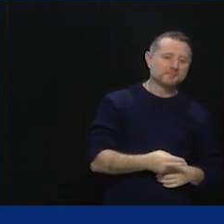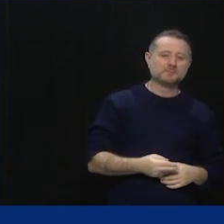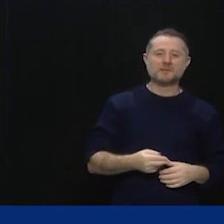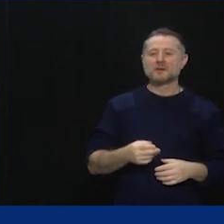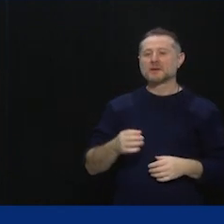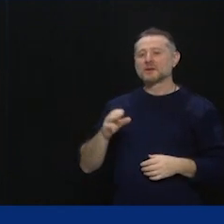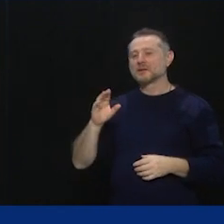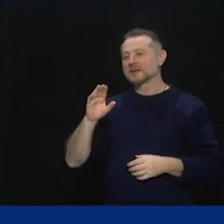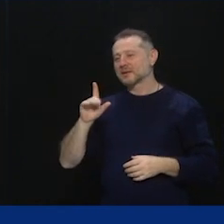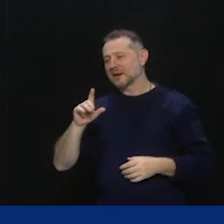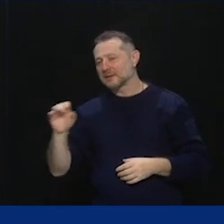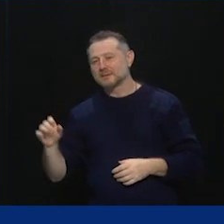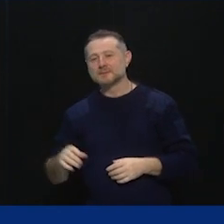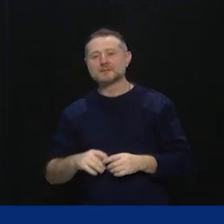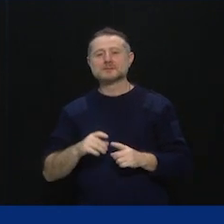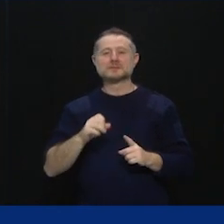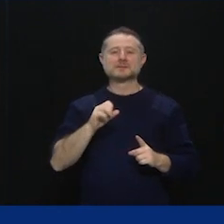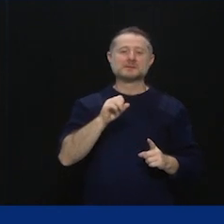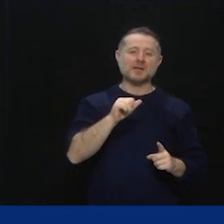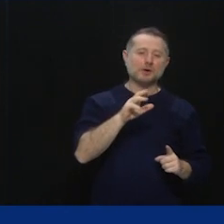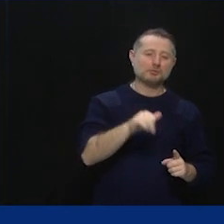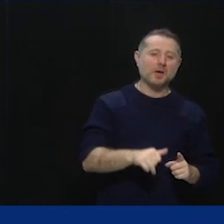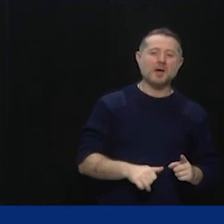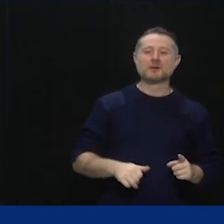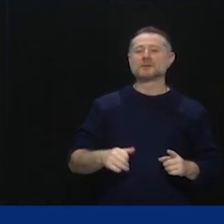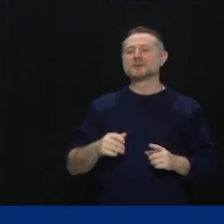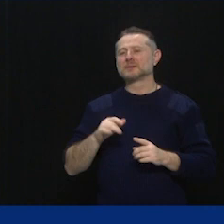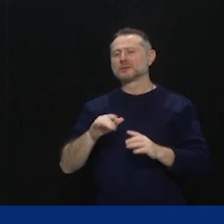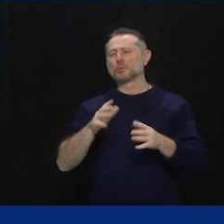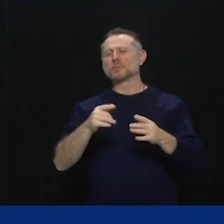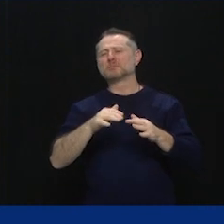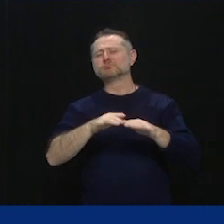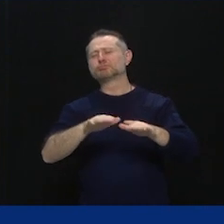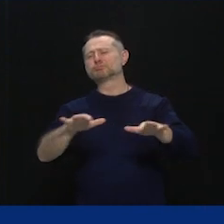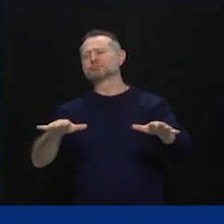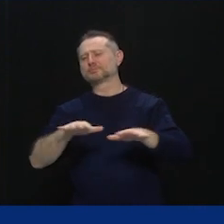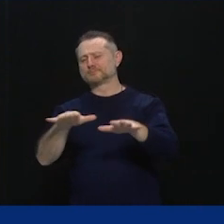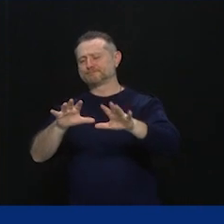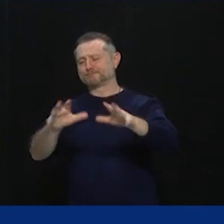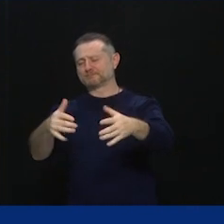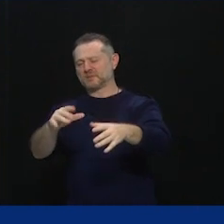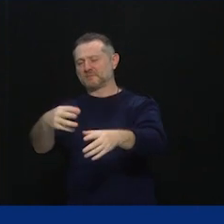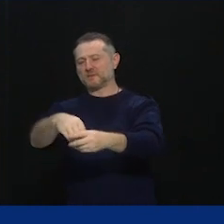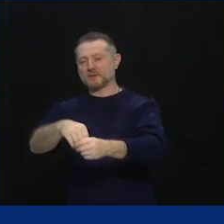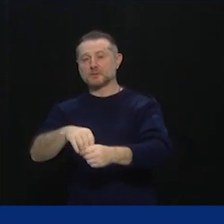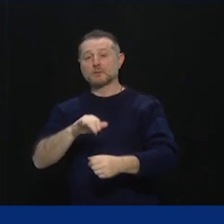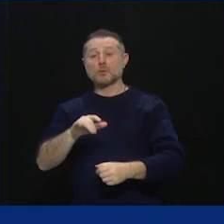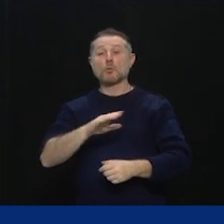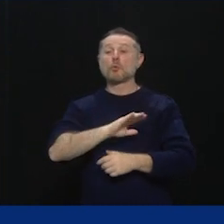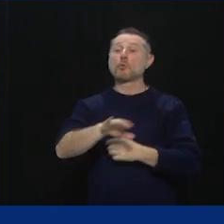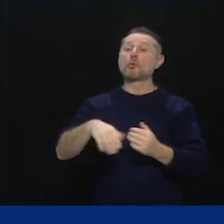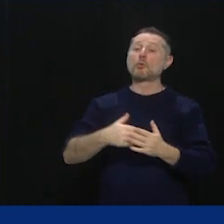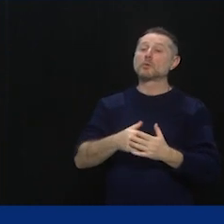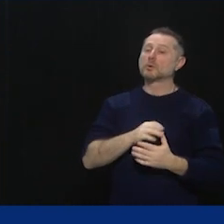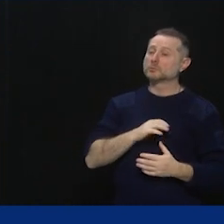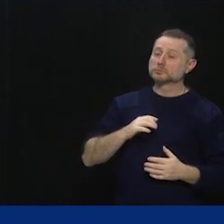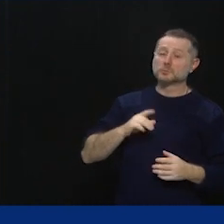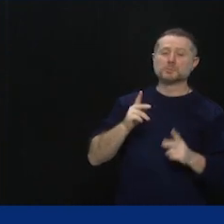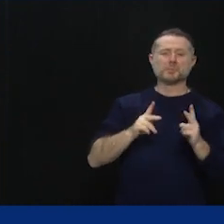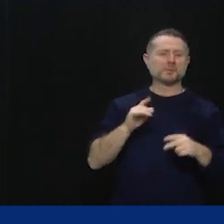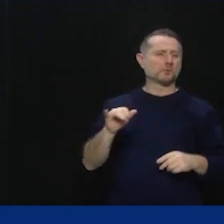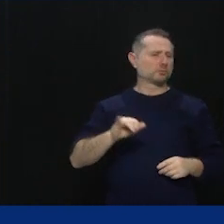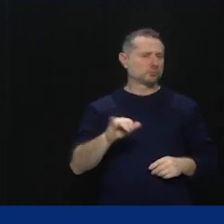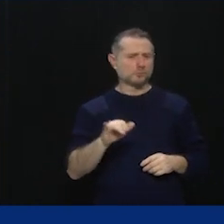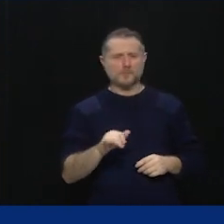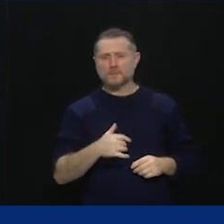and their extended group, and Neil Foley, which I'll introduce in a minute, but all of the council people have been great to work with as well. And Ed, would you mind coming up and